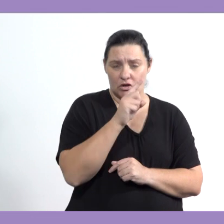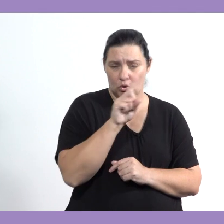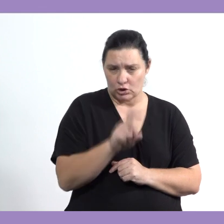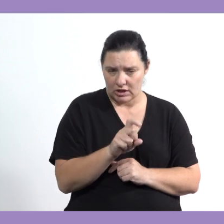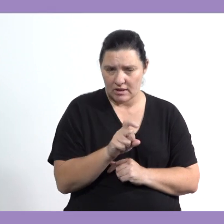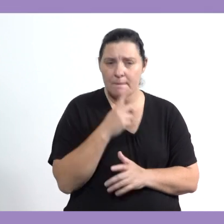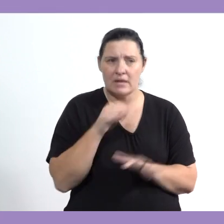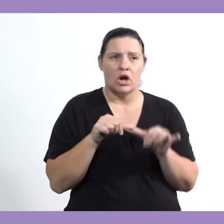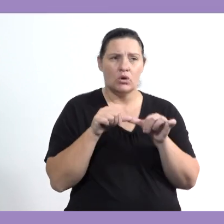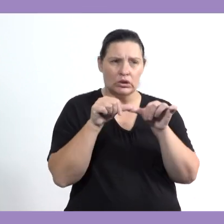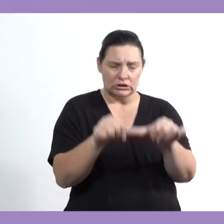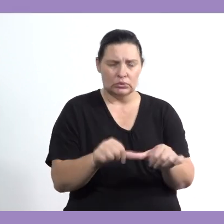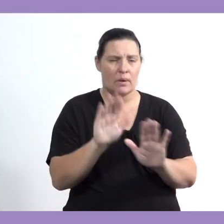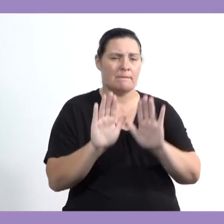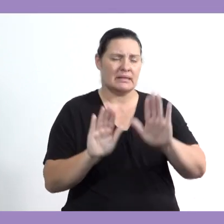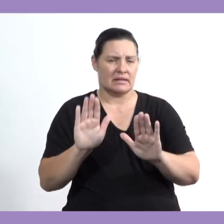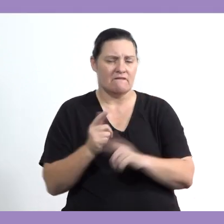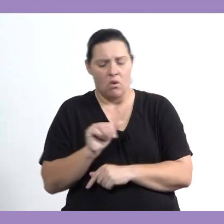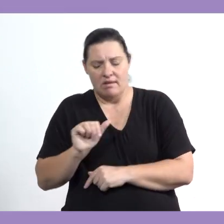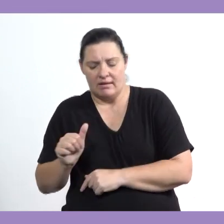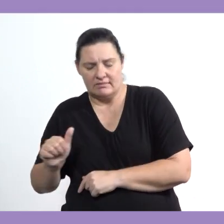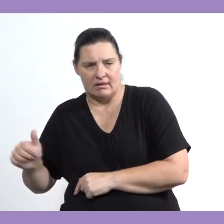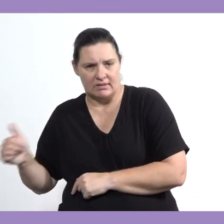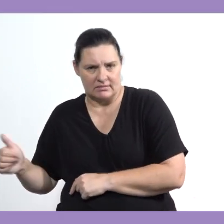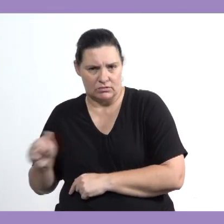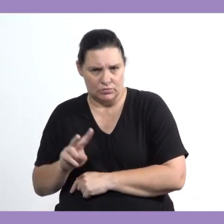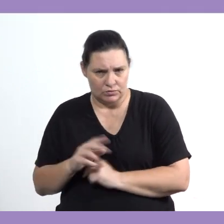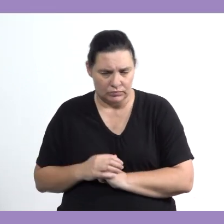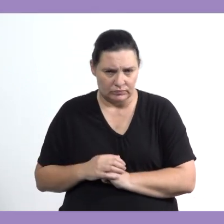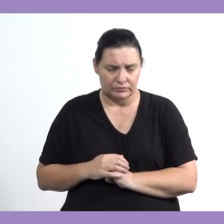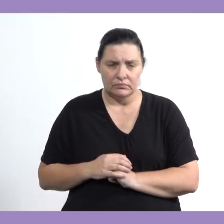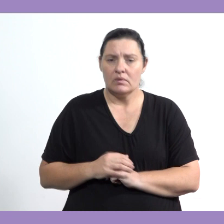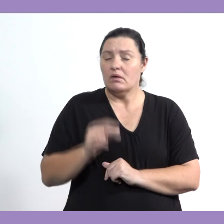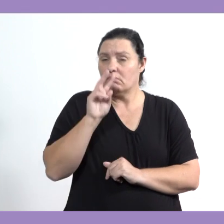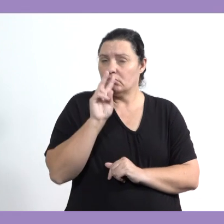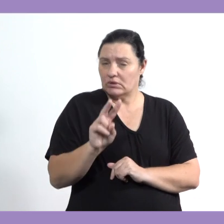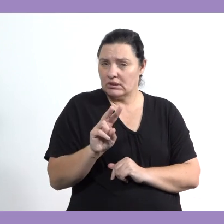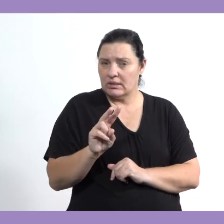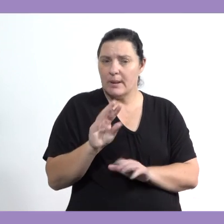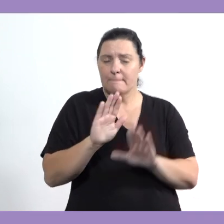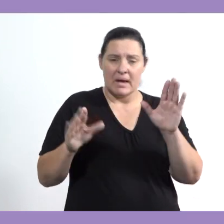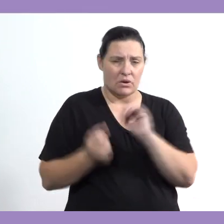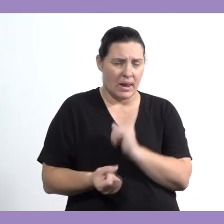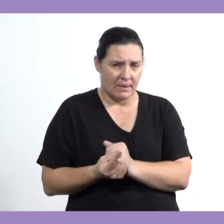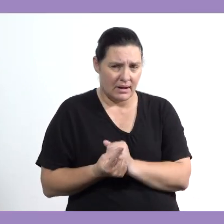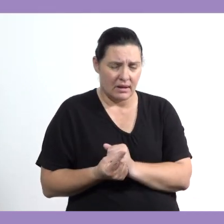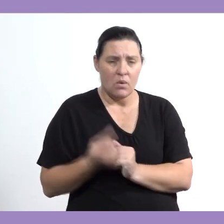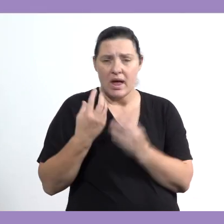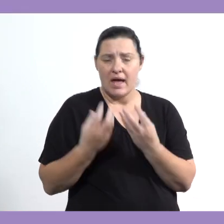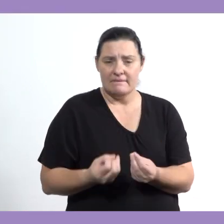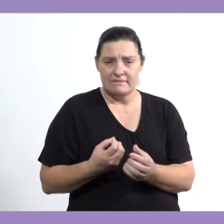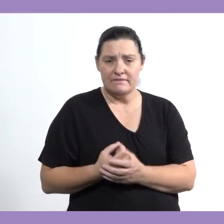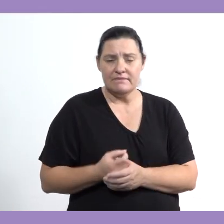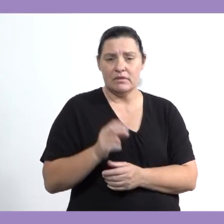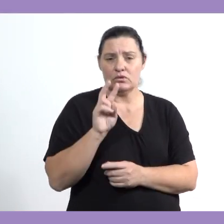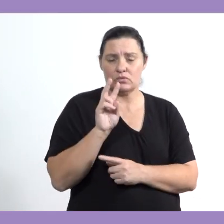the first question requires us to continue the pattern for the next 2 terms. So if you look at this pattern that is going on there, we've